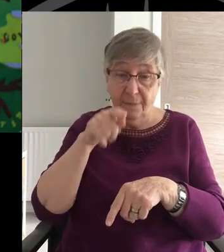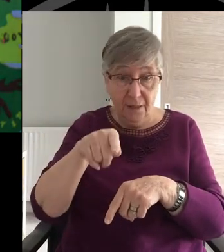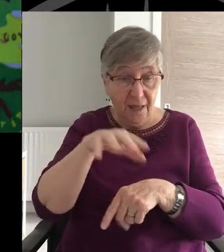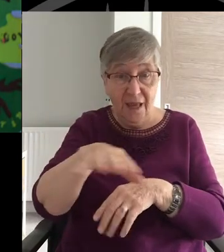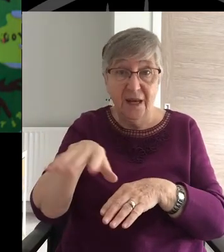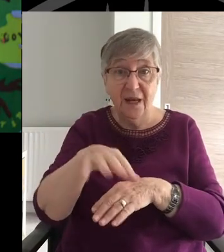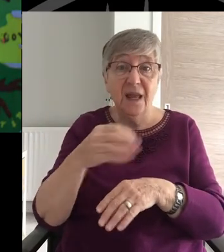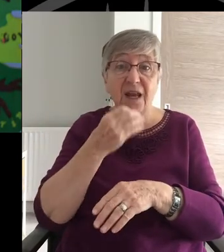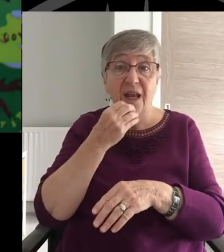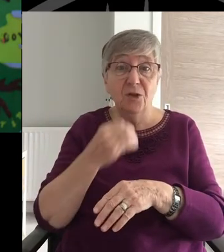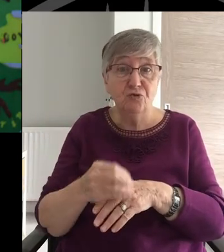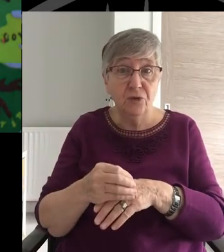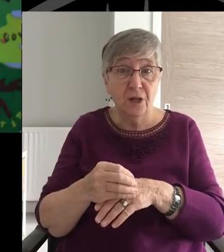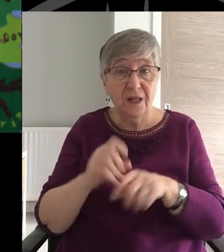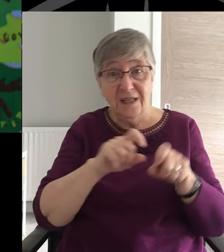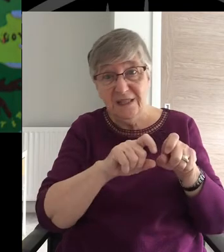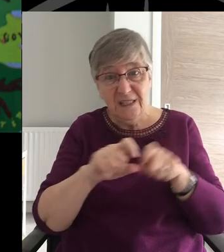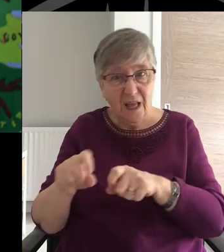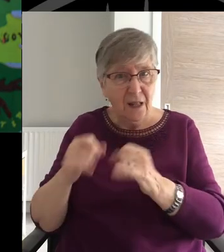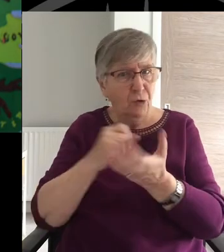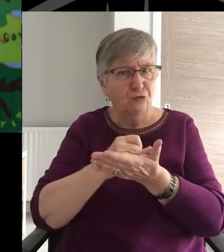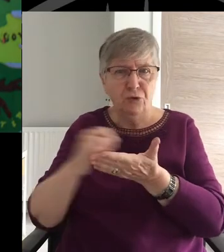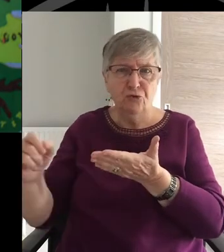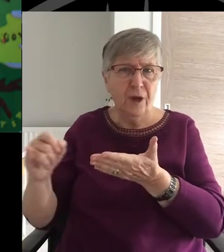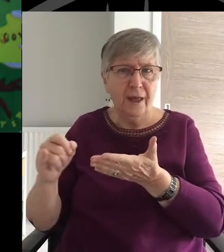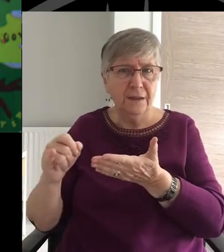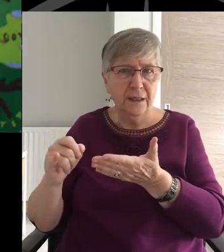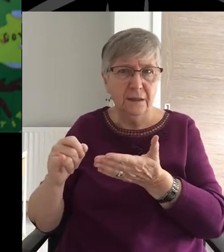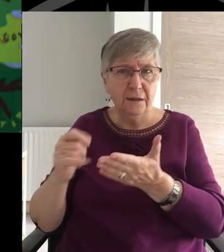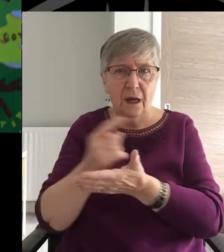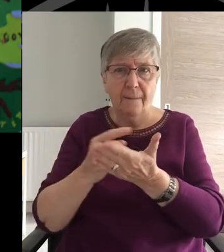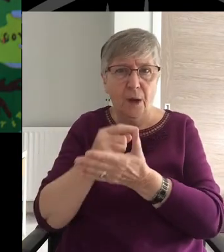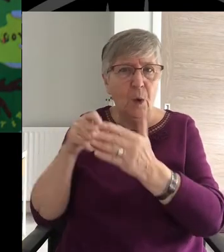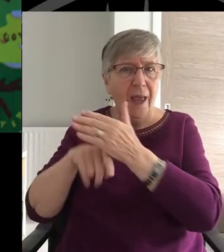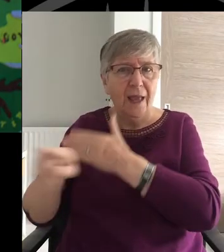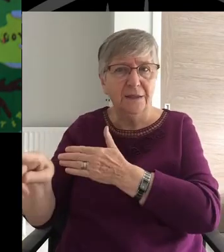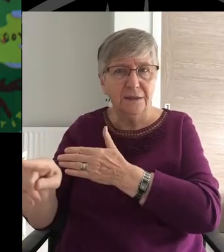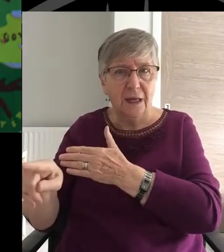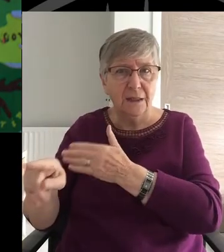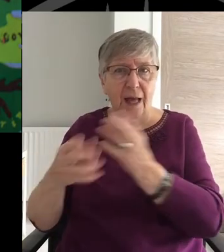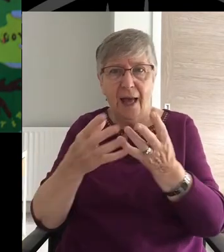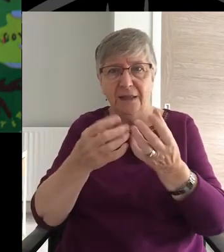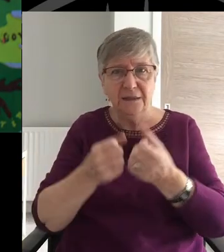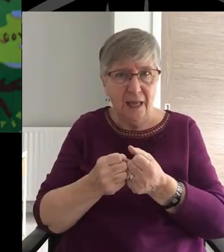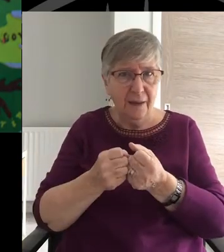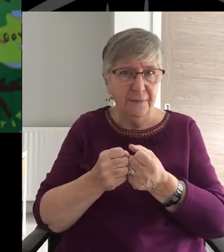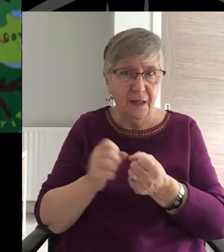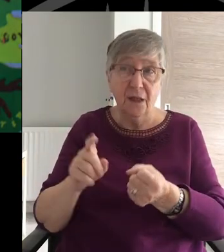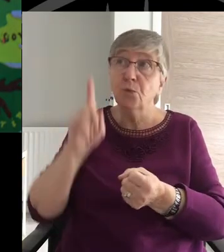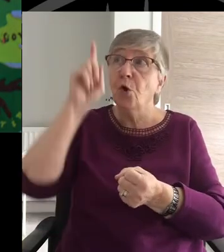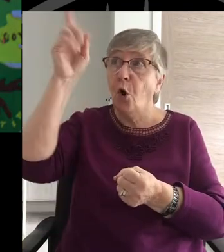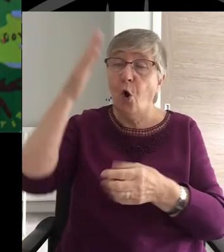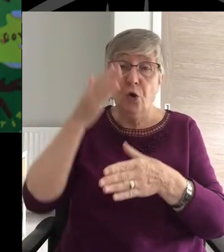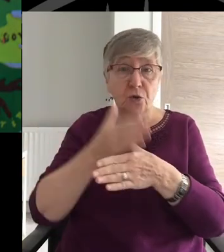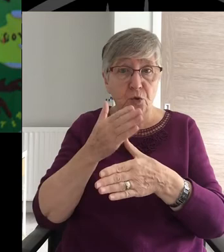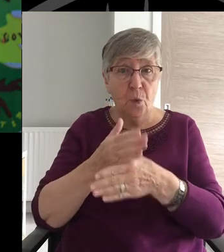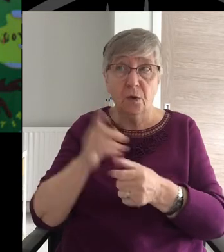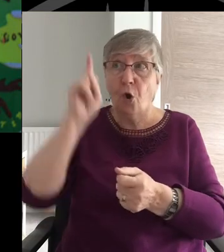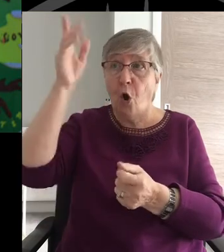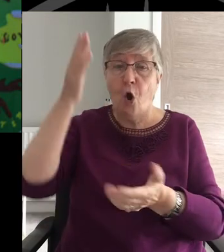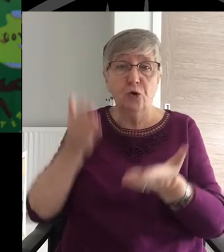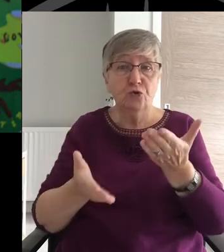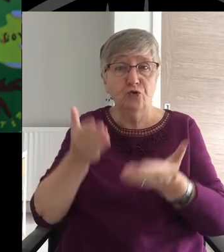of the institution, still rejecting the reality of exiles, still accepting that this was God's work and God's judgment on